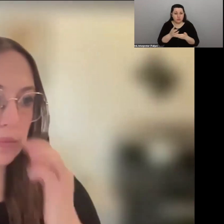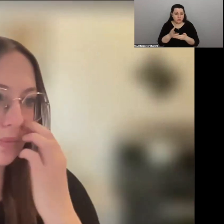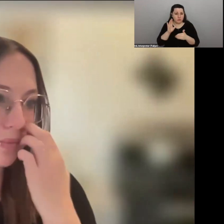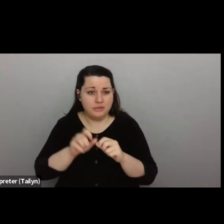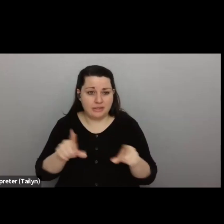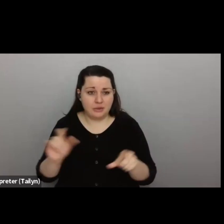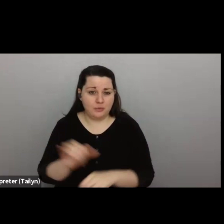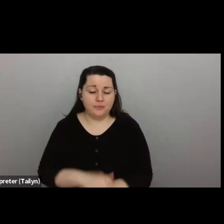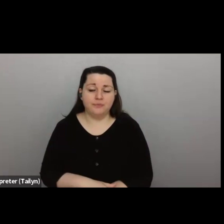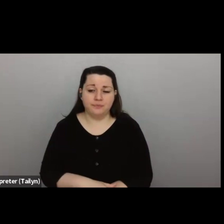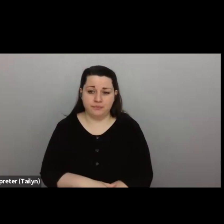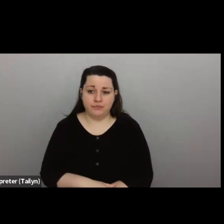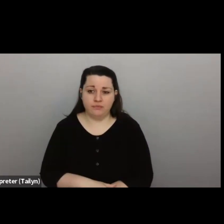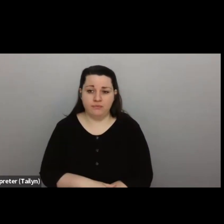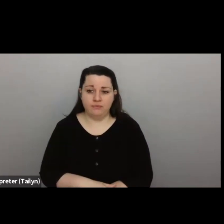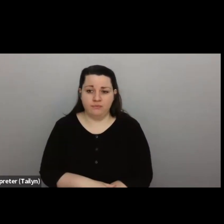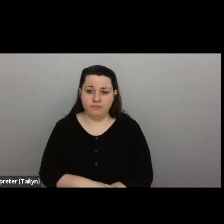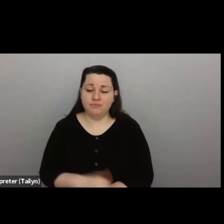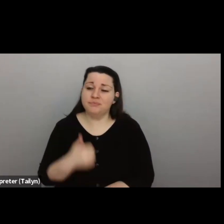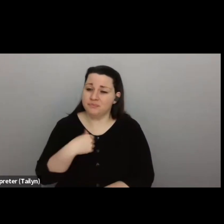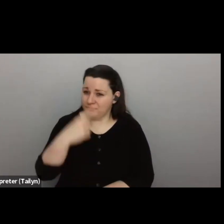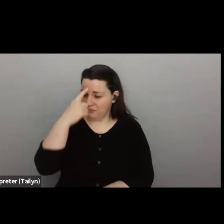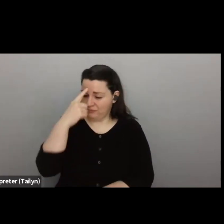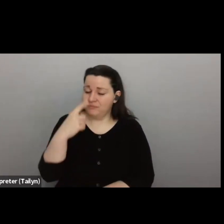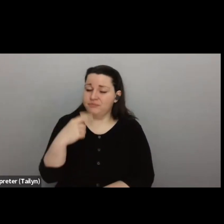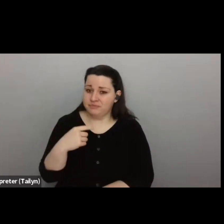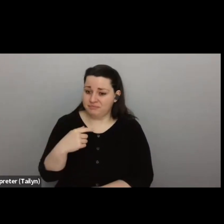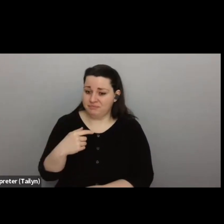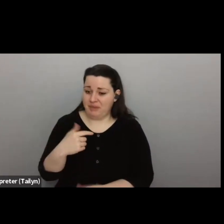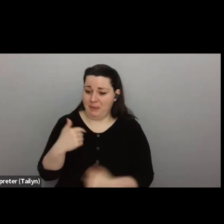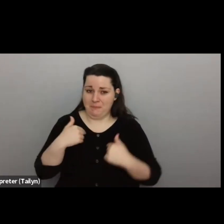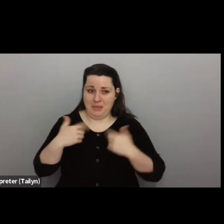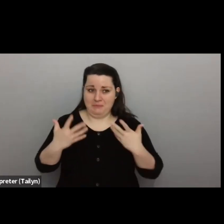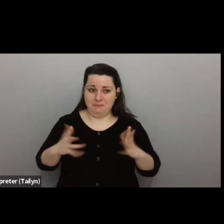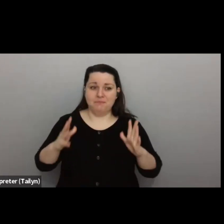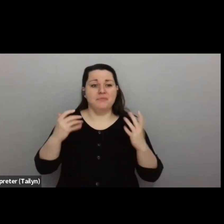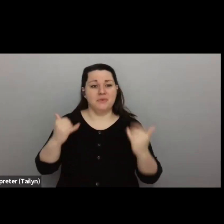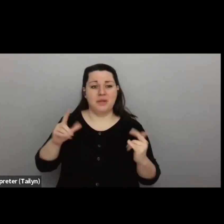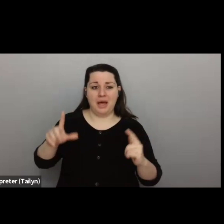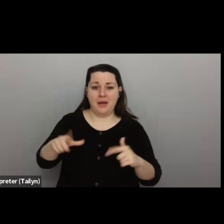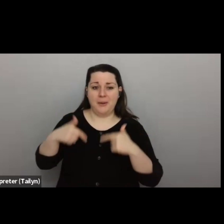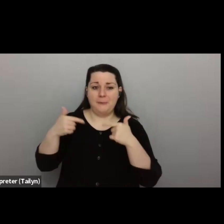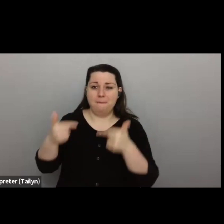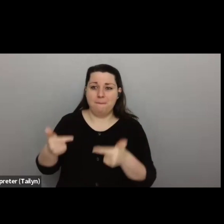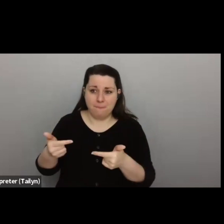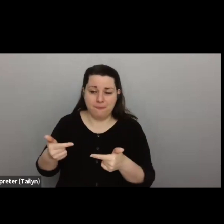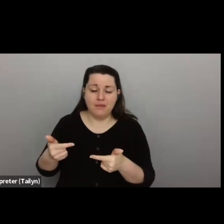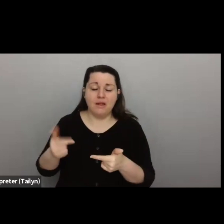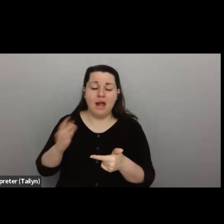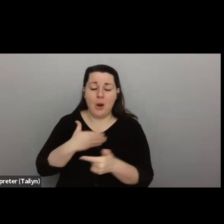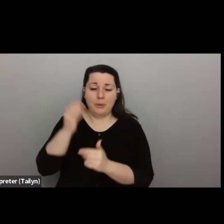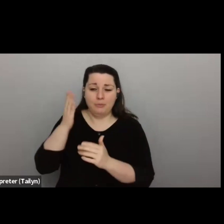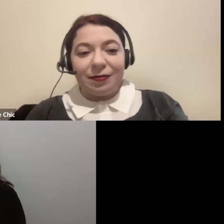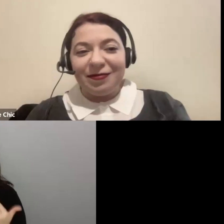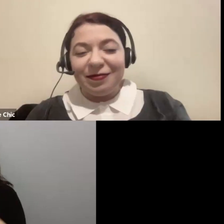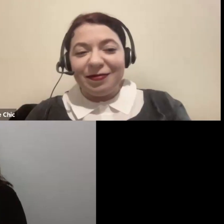soon. And I think that is it for me. So now it's my pleasure to bring on our presenter for this